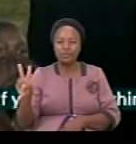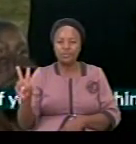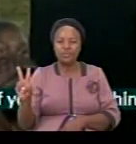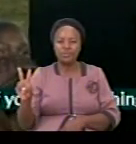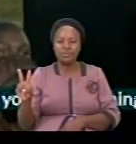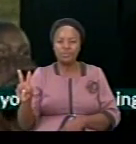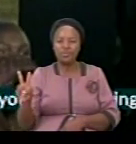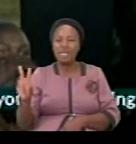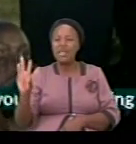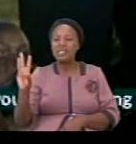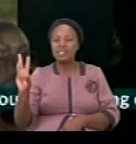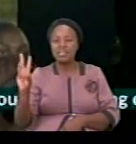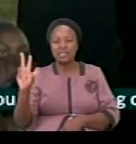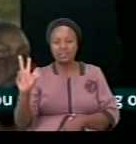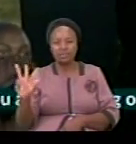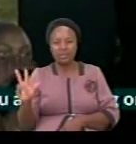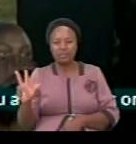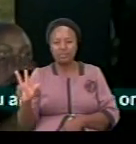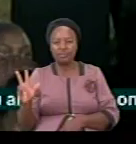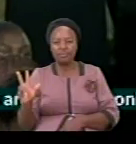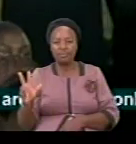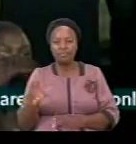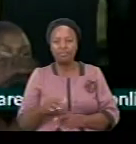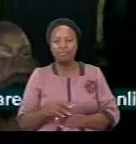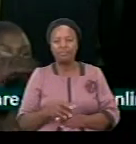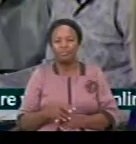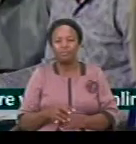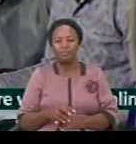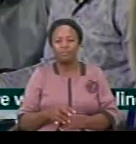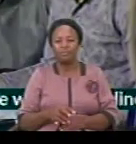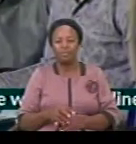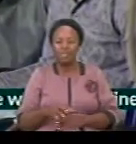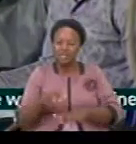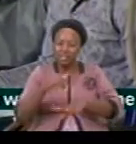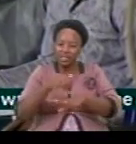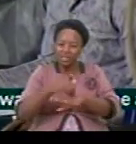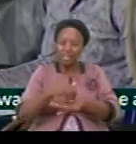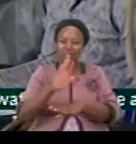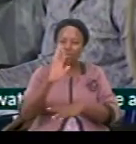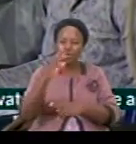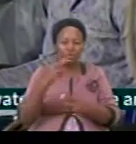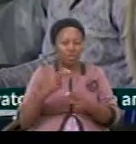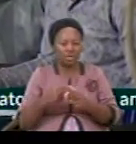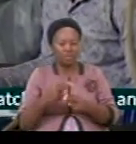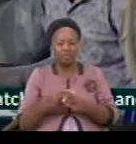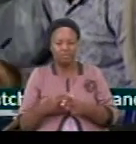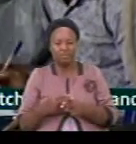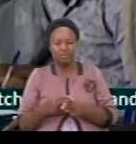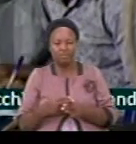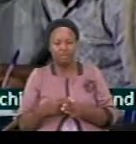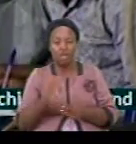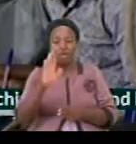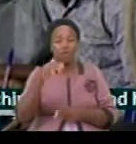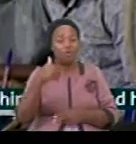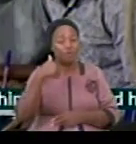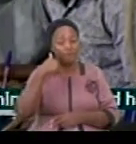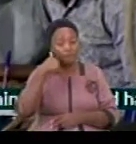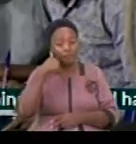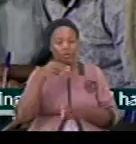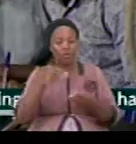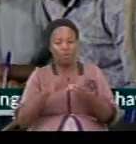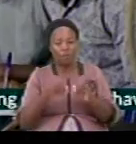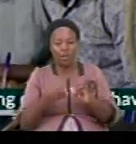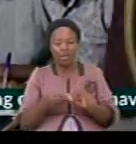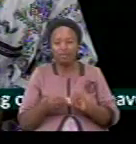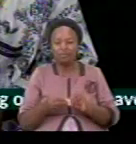Send your name, your phone number, your location address